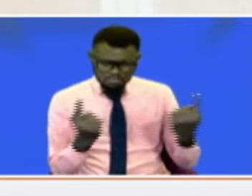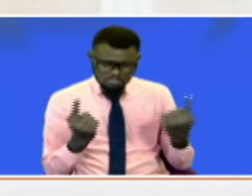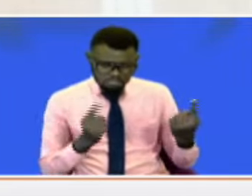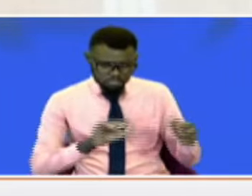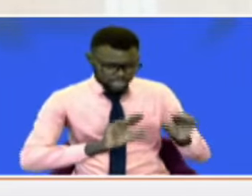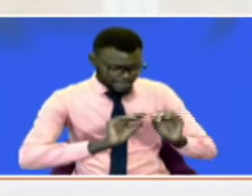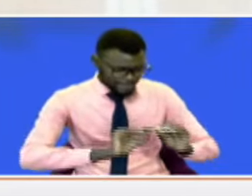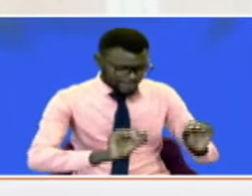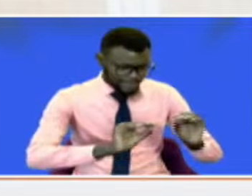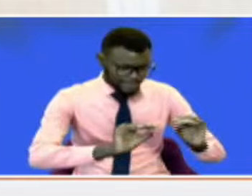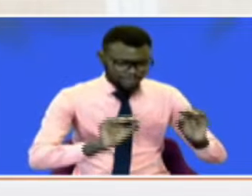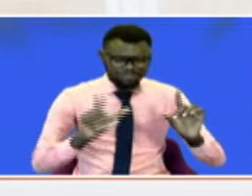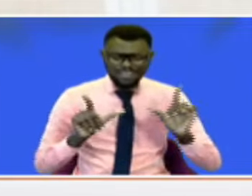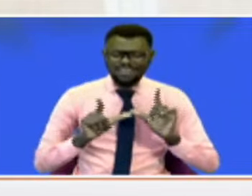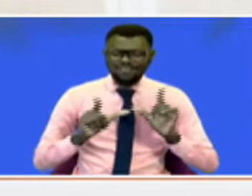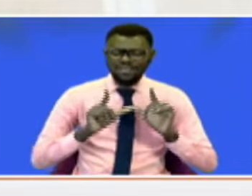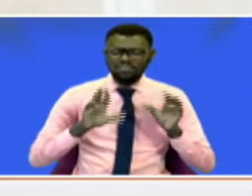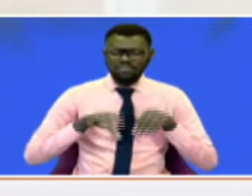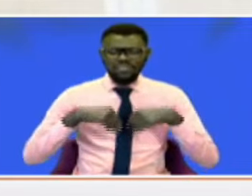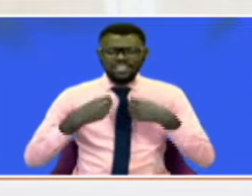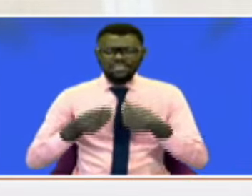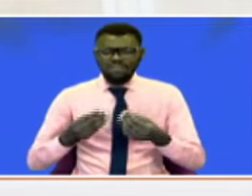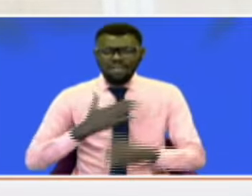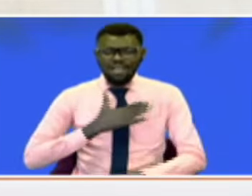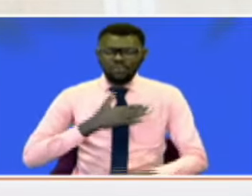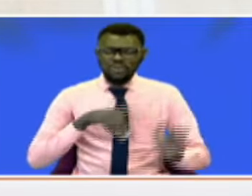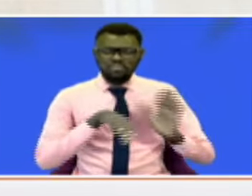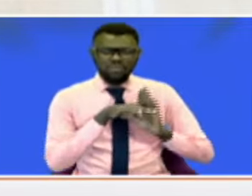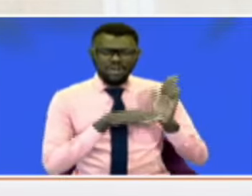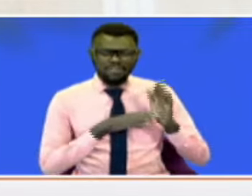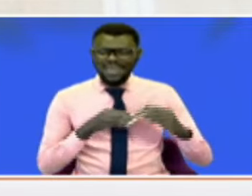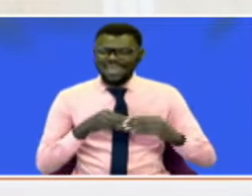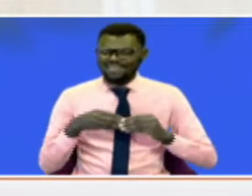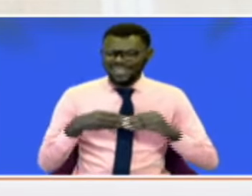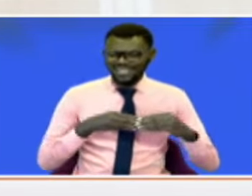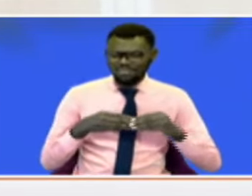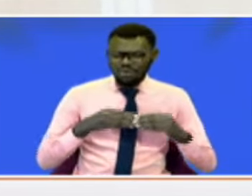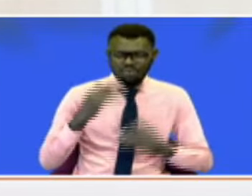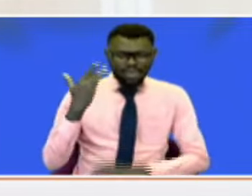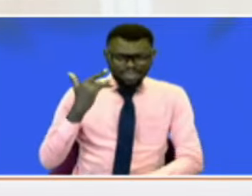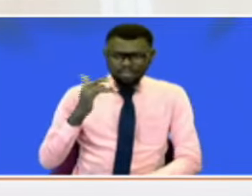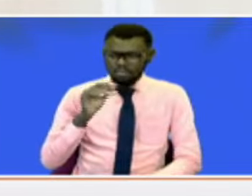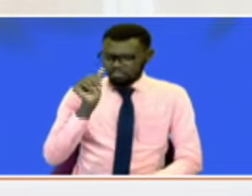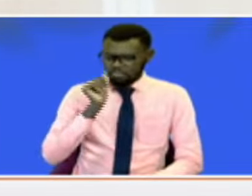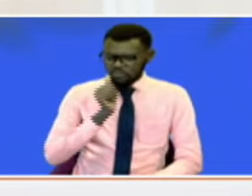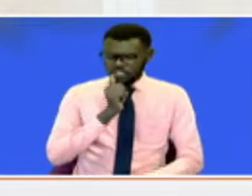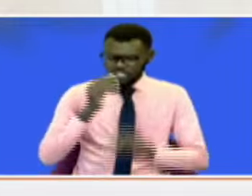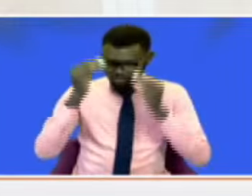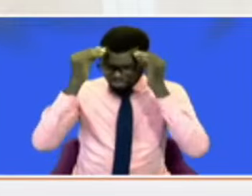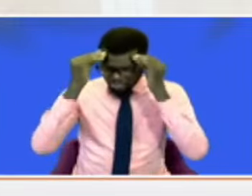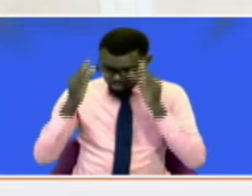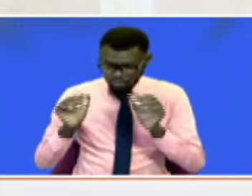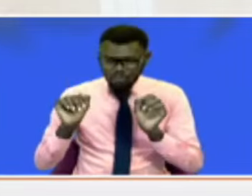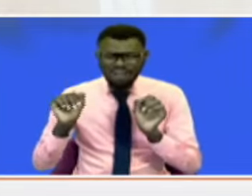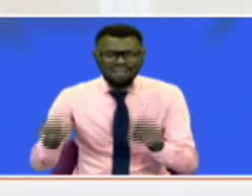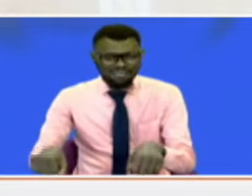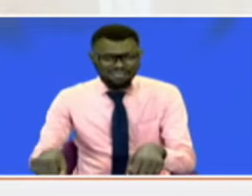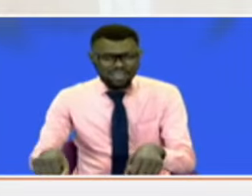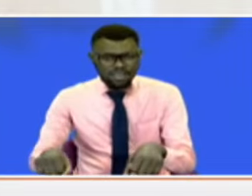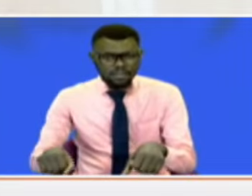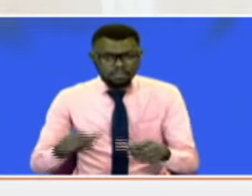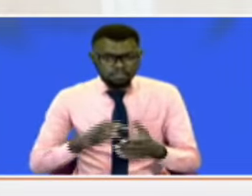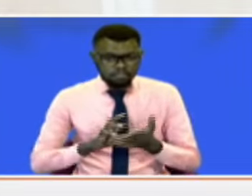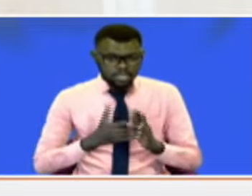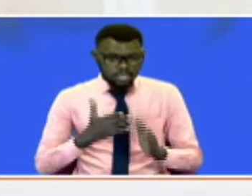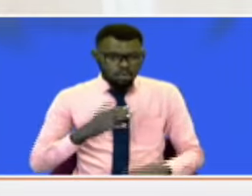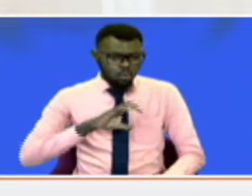and flexible since we have introduced the private candidature option, where you can just study on your